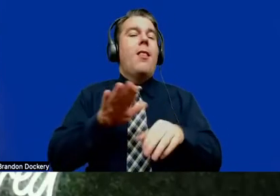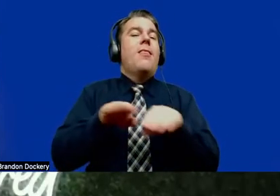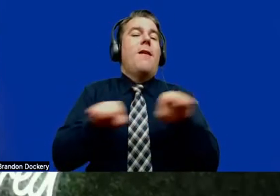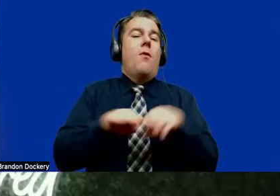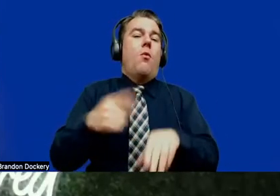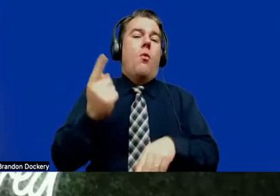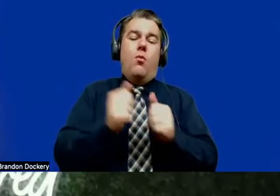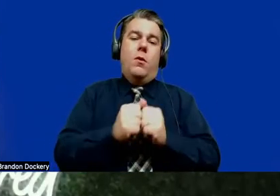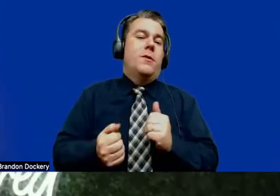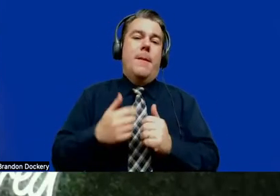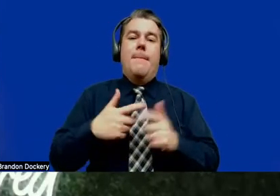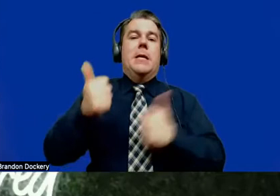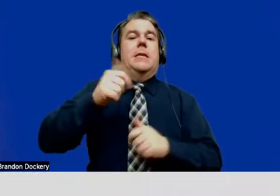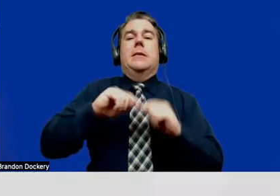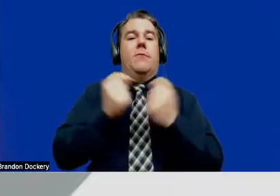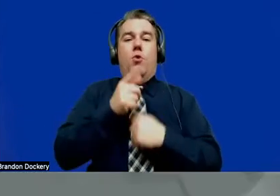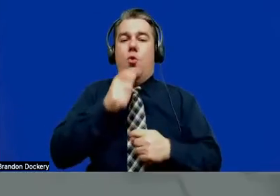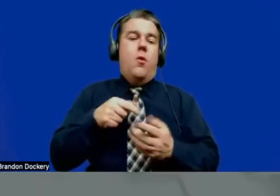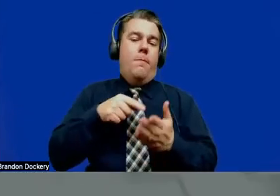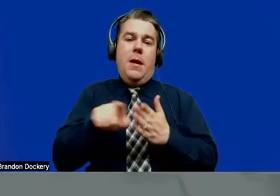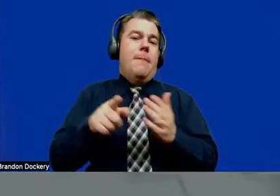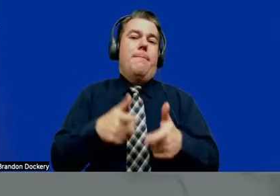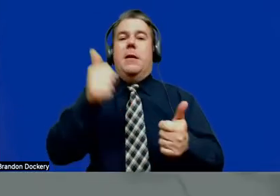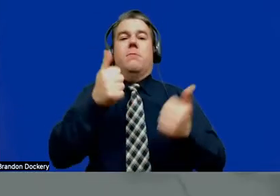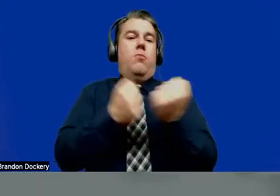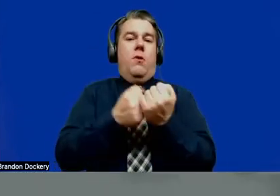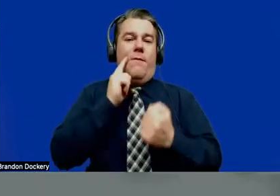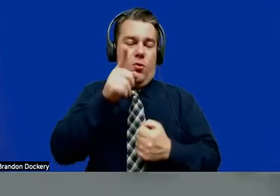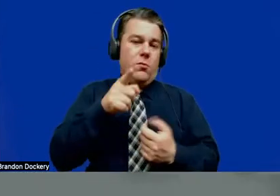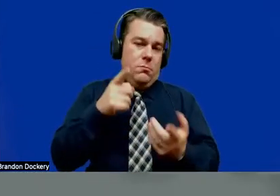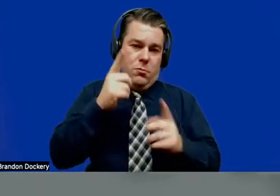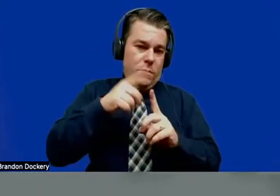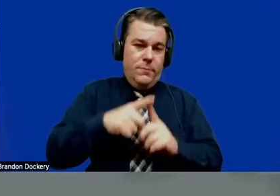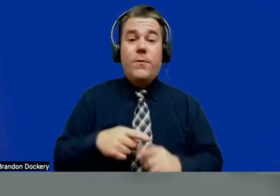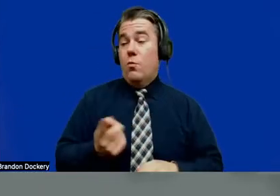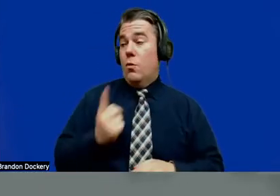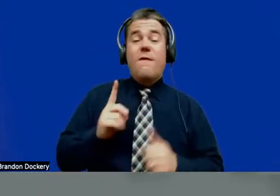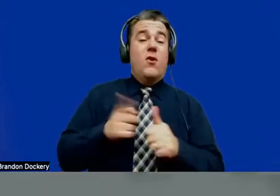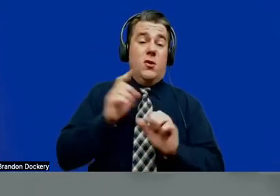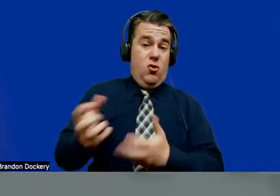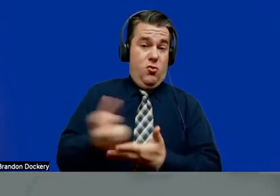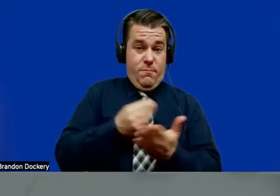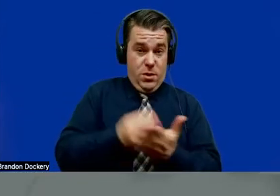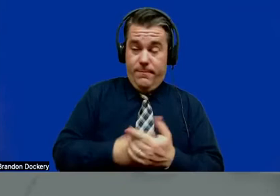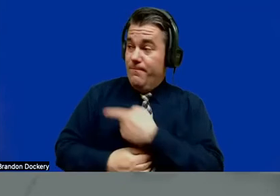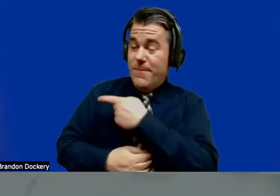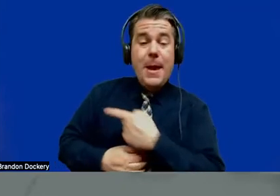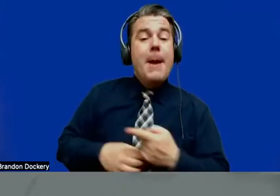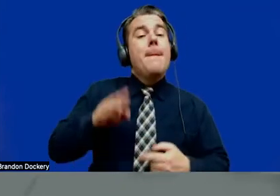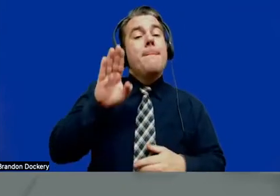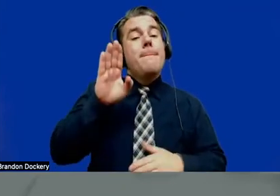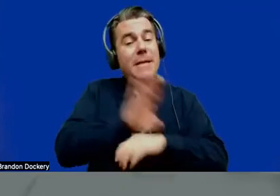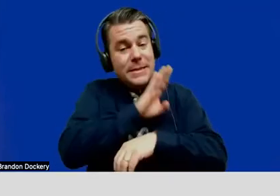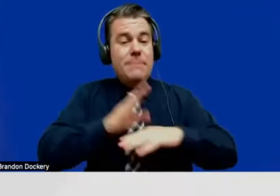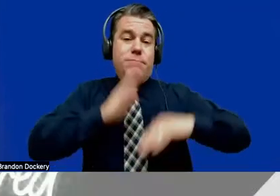They contribute the most points to your pay points. So one of the first ways that you can get paid is a business building bonus. This